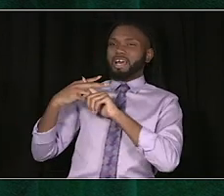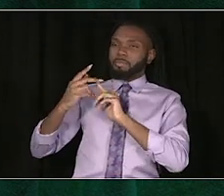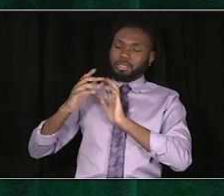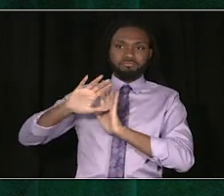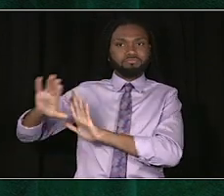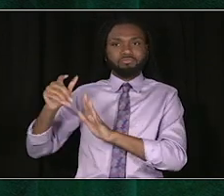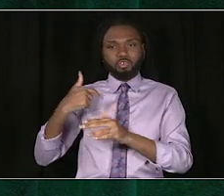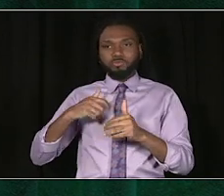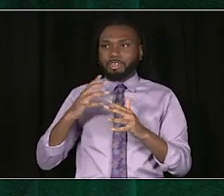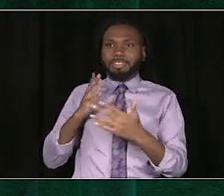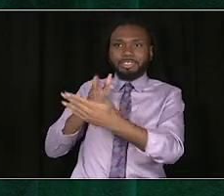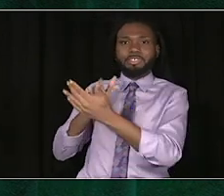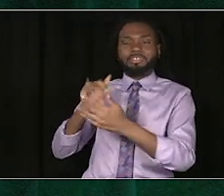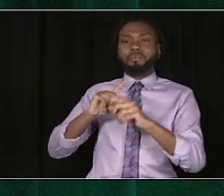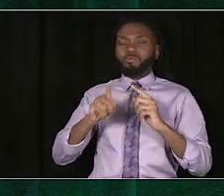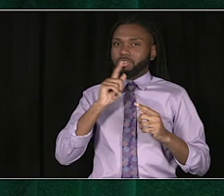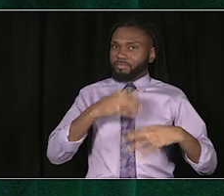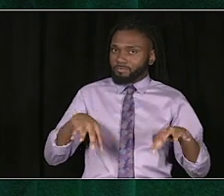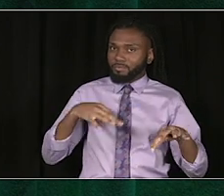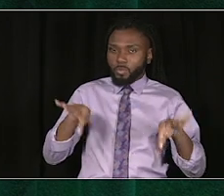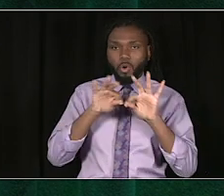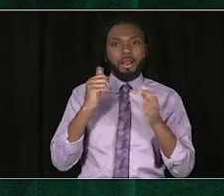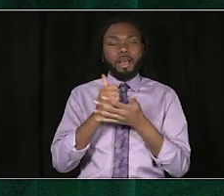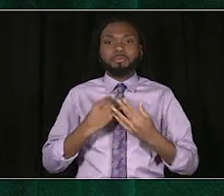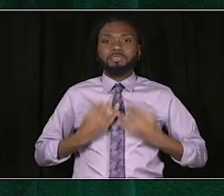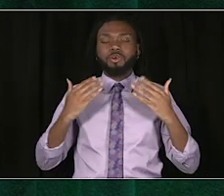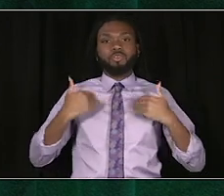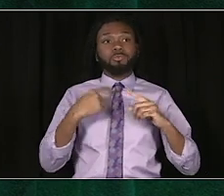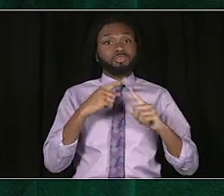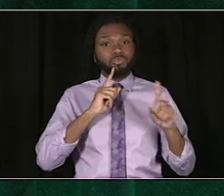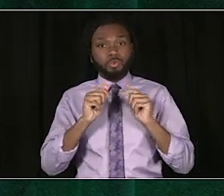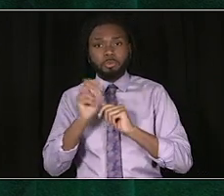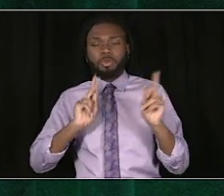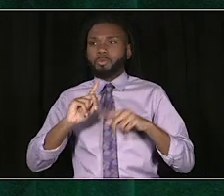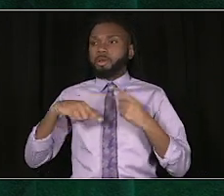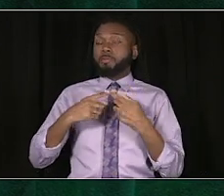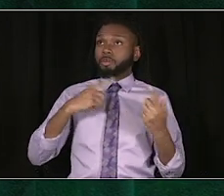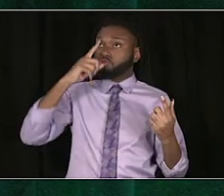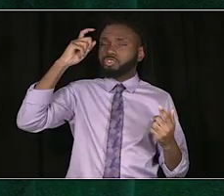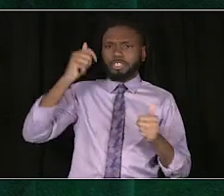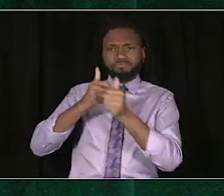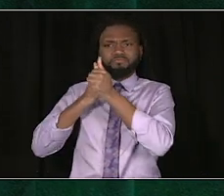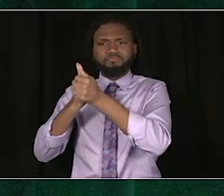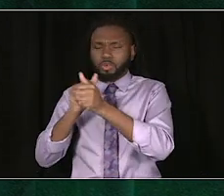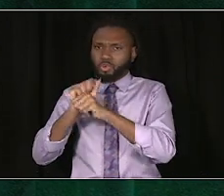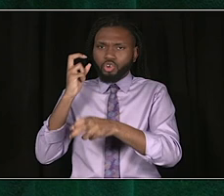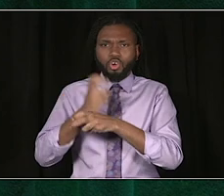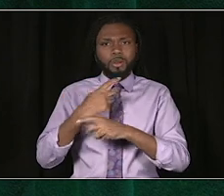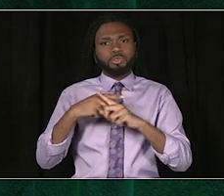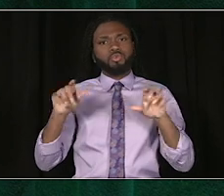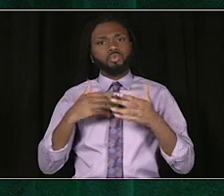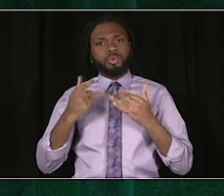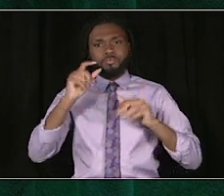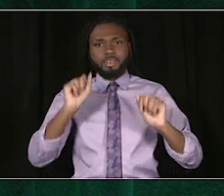is really important. It's always inspiring the youth and talking to as many people as I can about having a dream, sticking to it, working hard, and doing what you can.